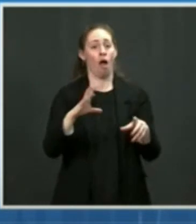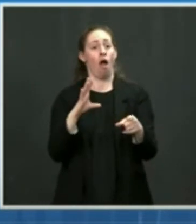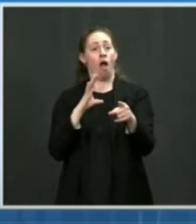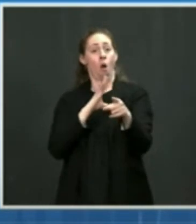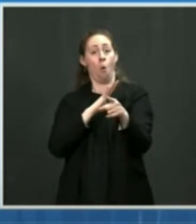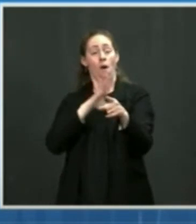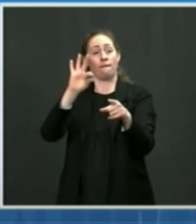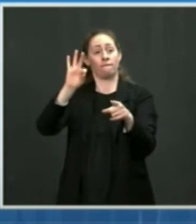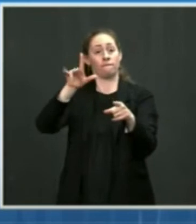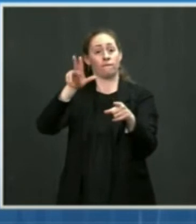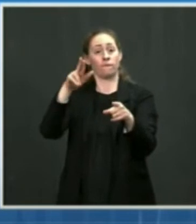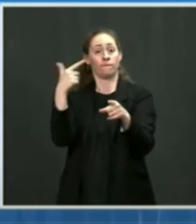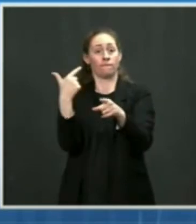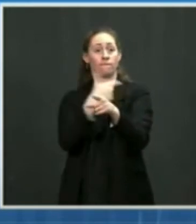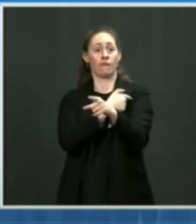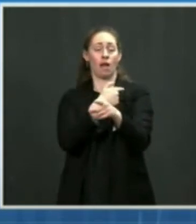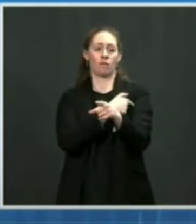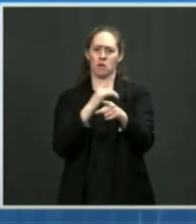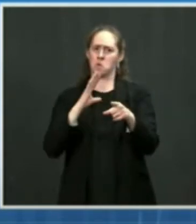in a